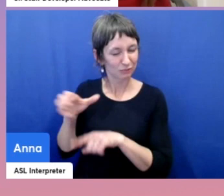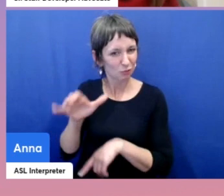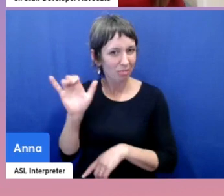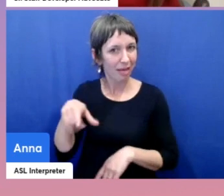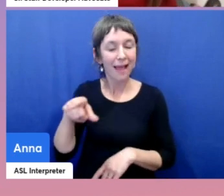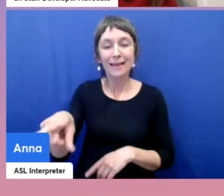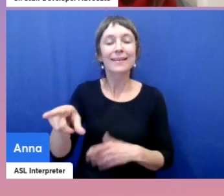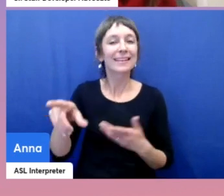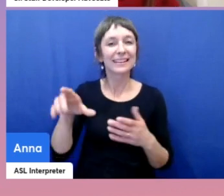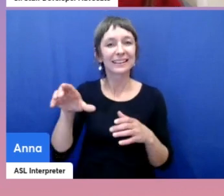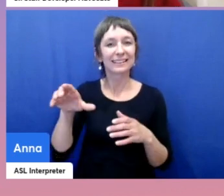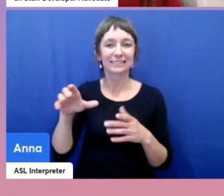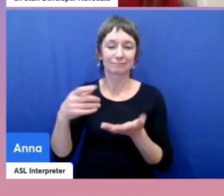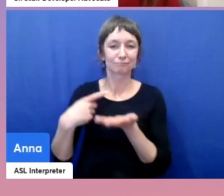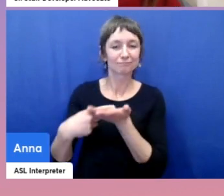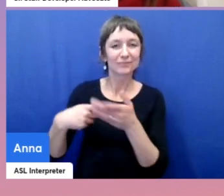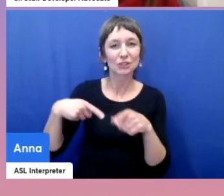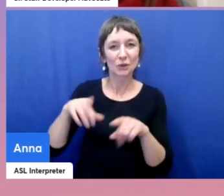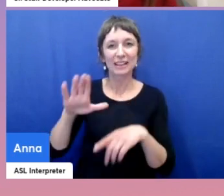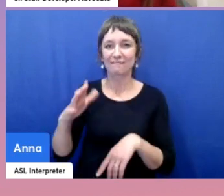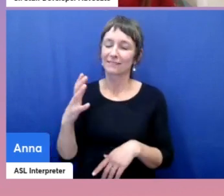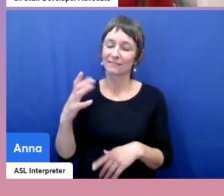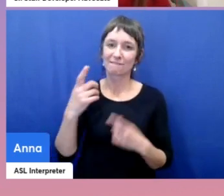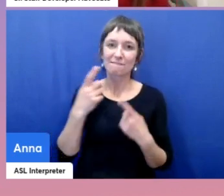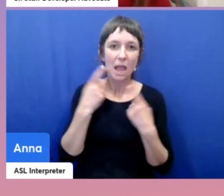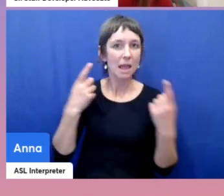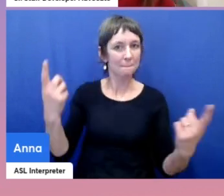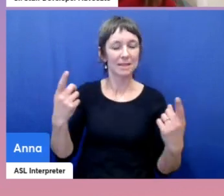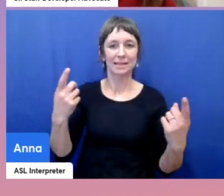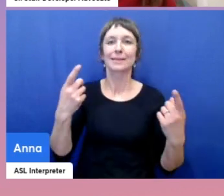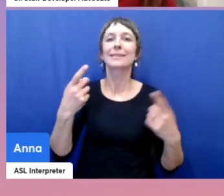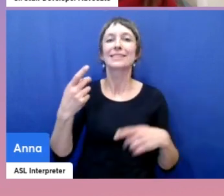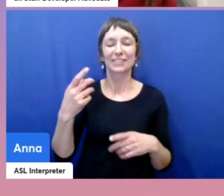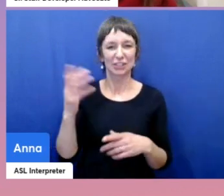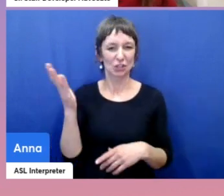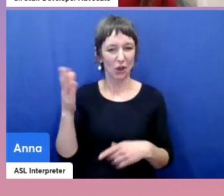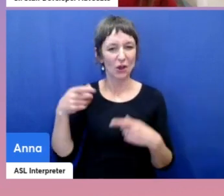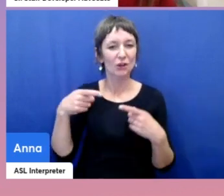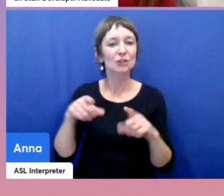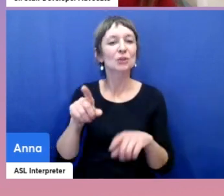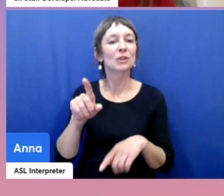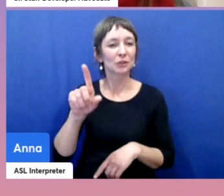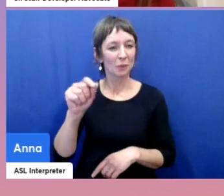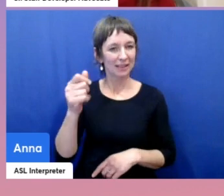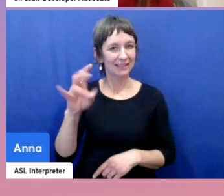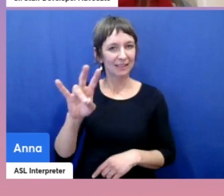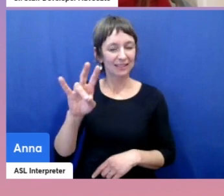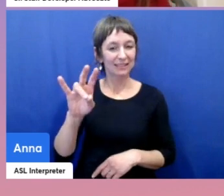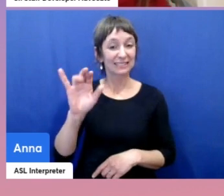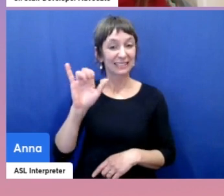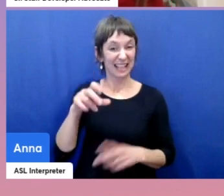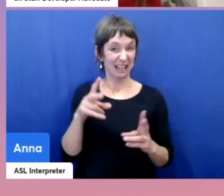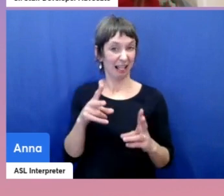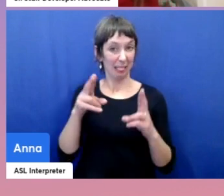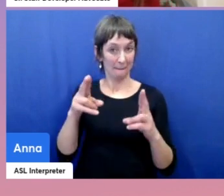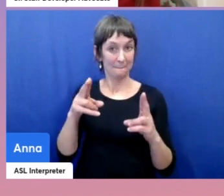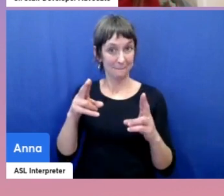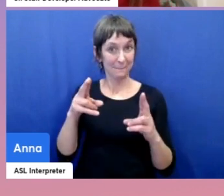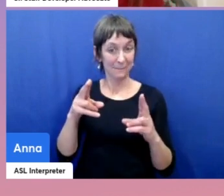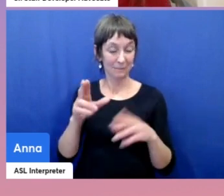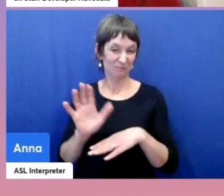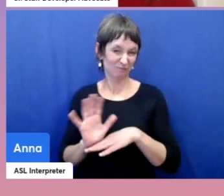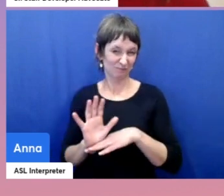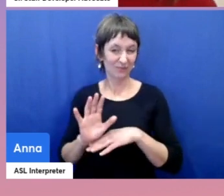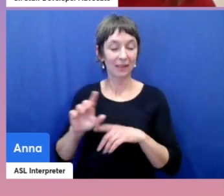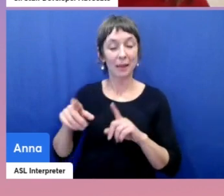talked about in his famous Hashinetes talk at HashiConf in 2017. Now, this is a clip of Kelsey talking about